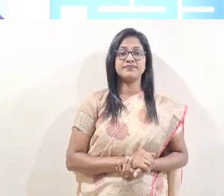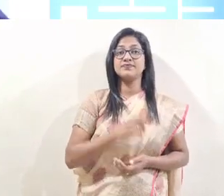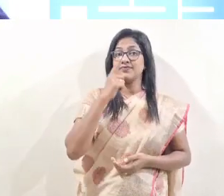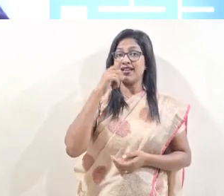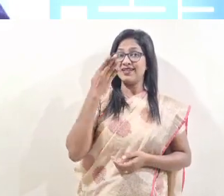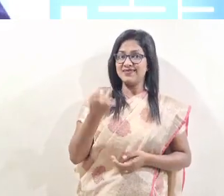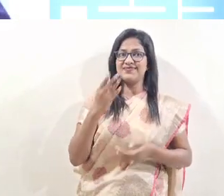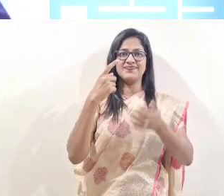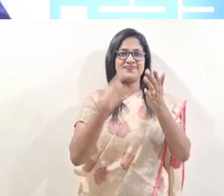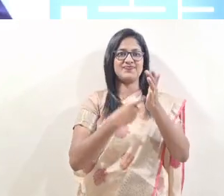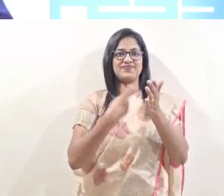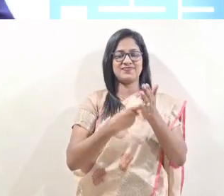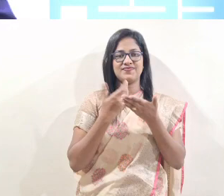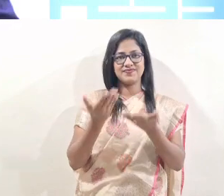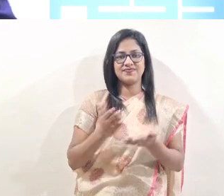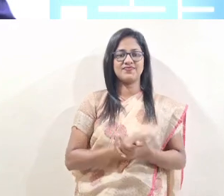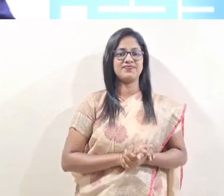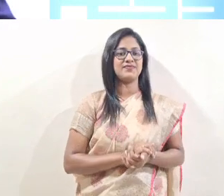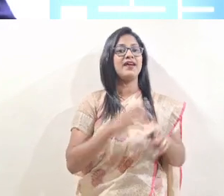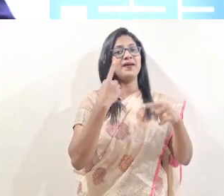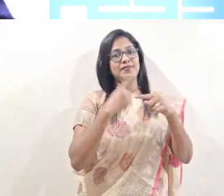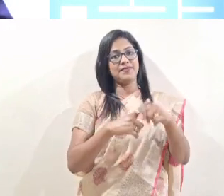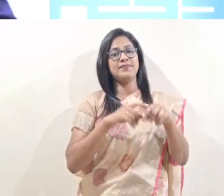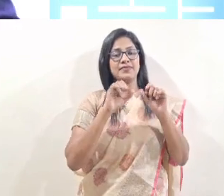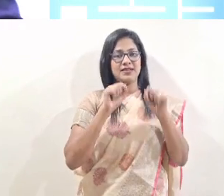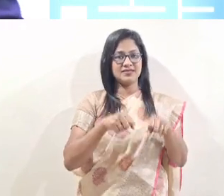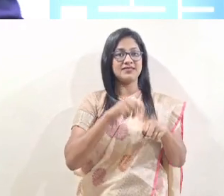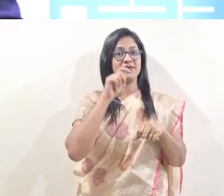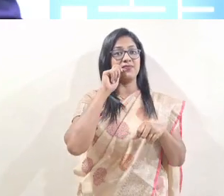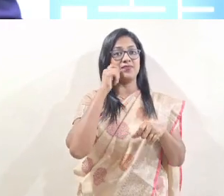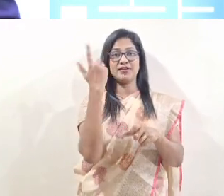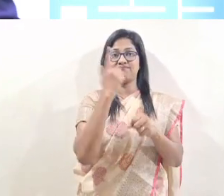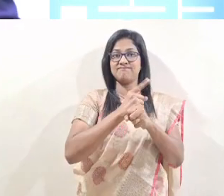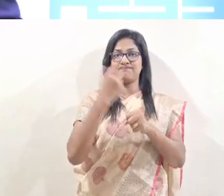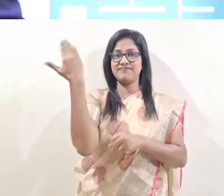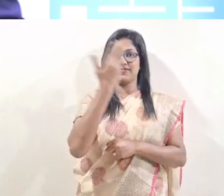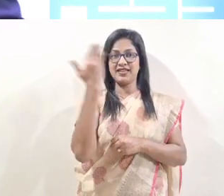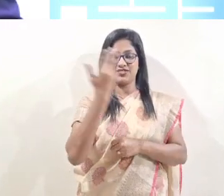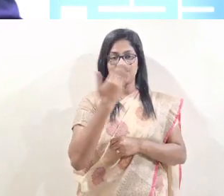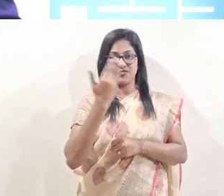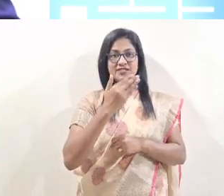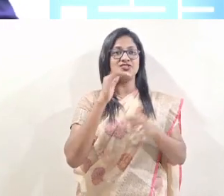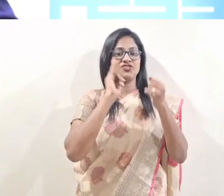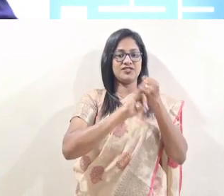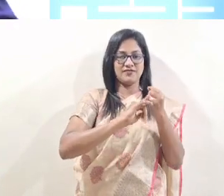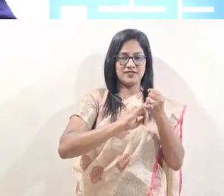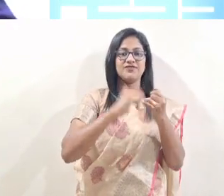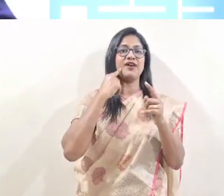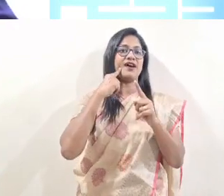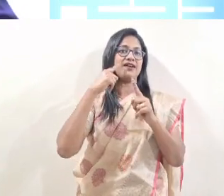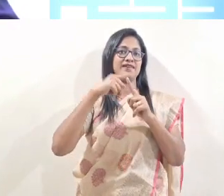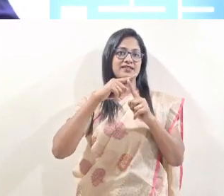yes, Ms. Rashmi, and Professor Srivastav from IIT Gandhinagar.